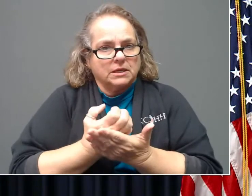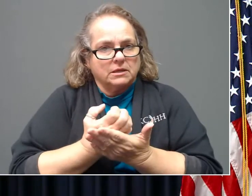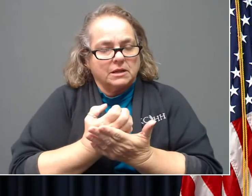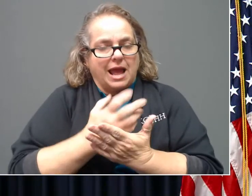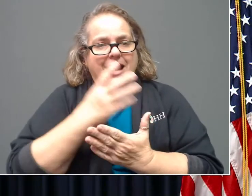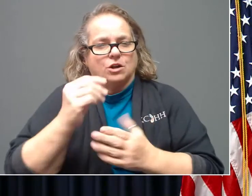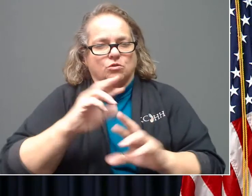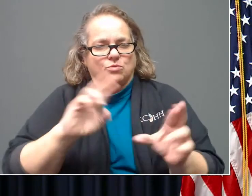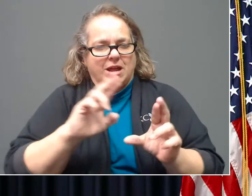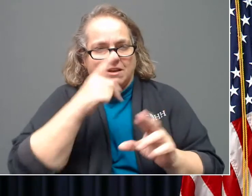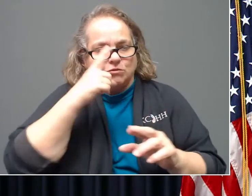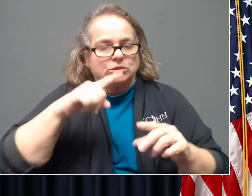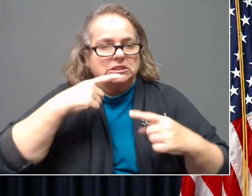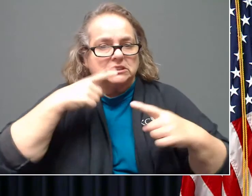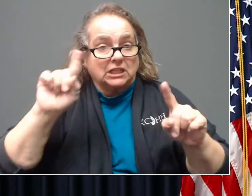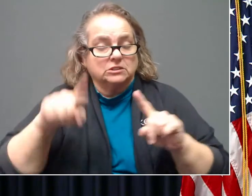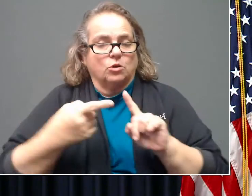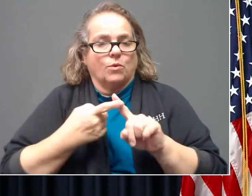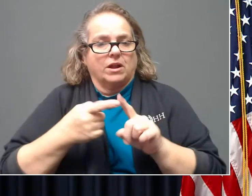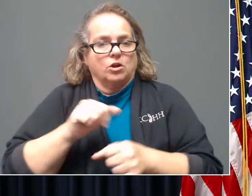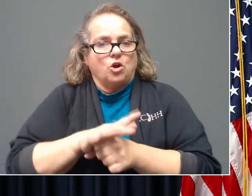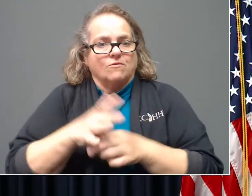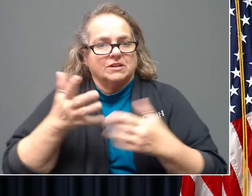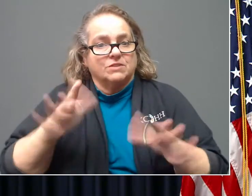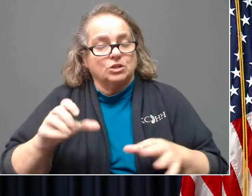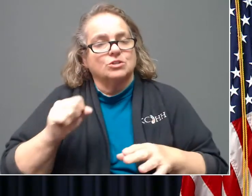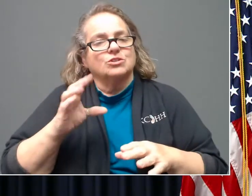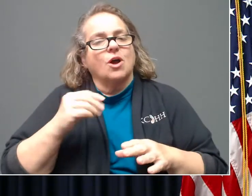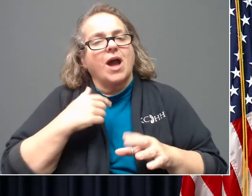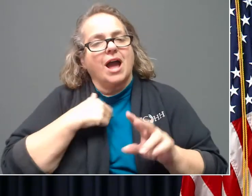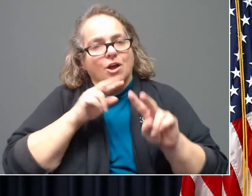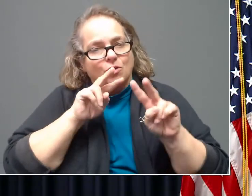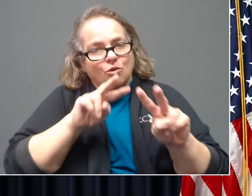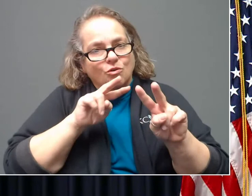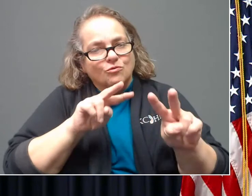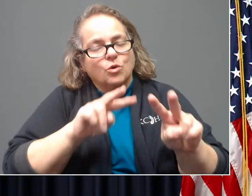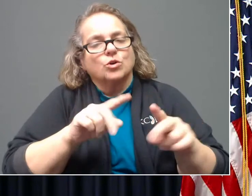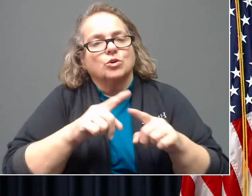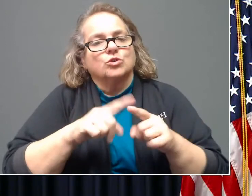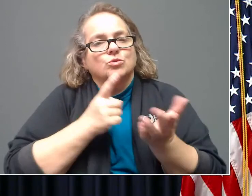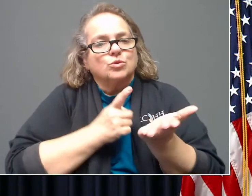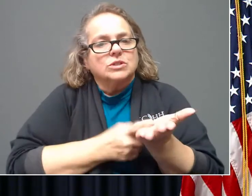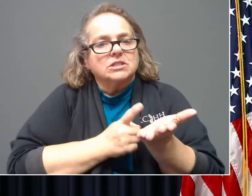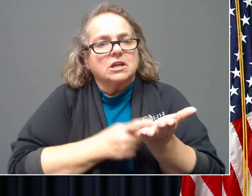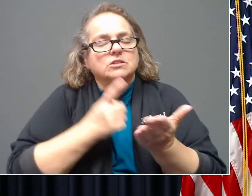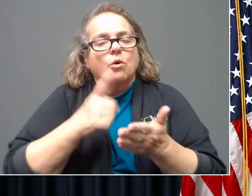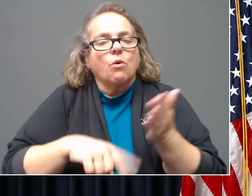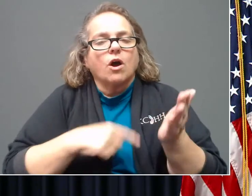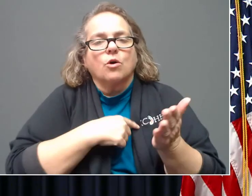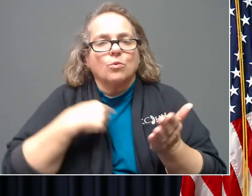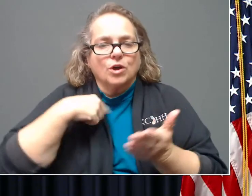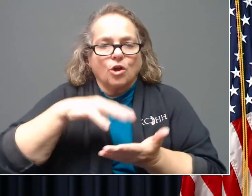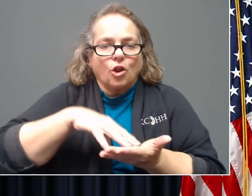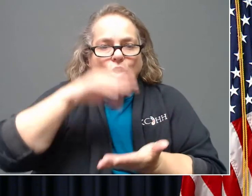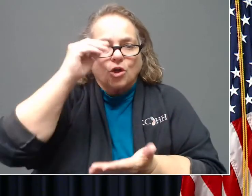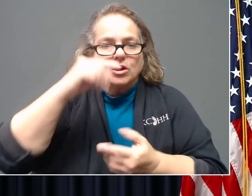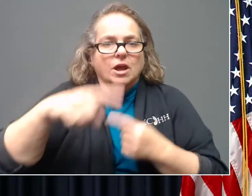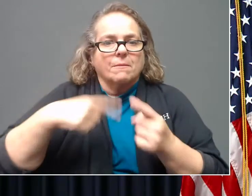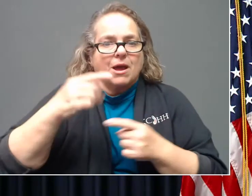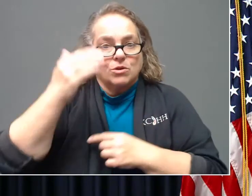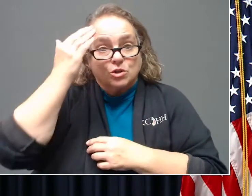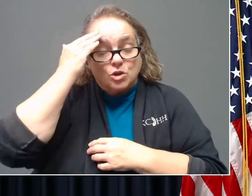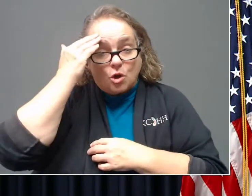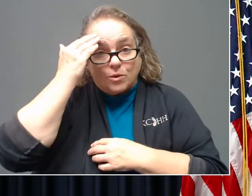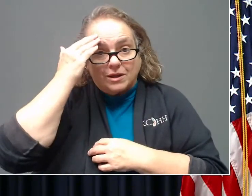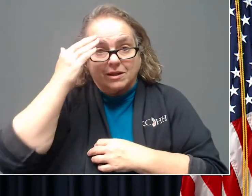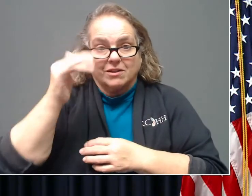come out of COVID. So I'm looking forward to talking about what we've learned, about knowing that